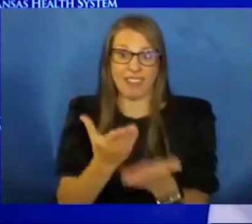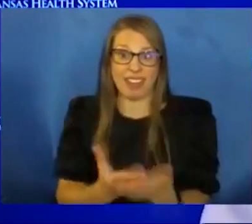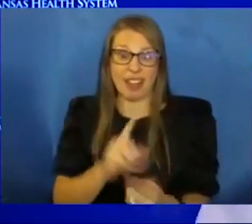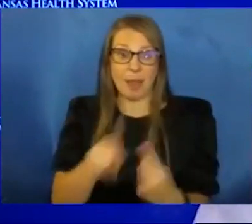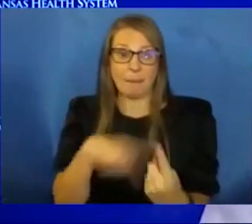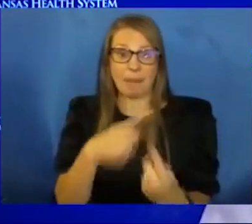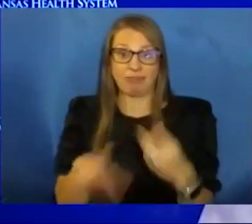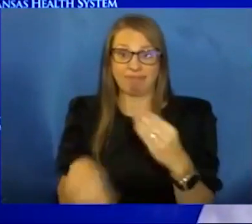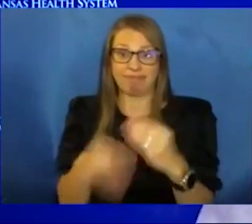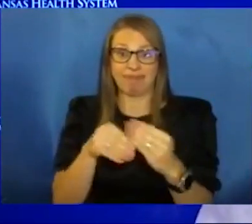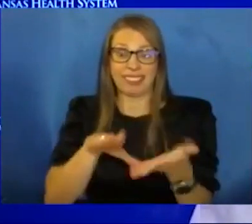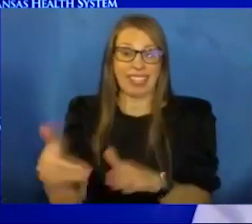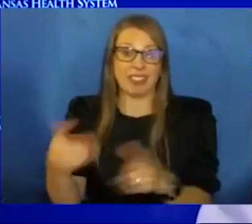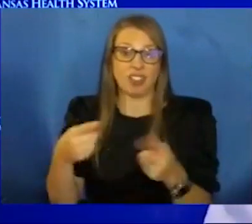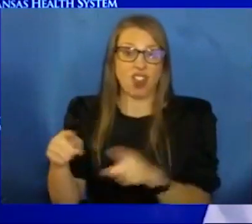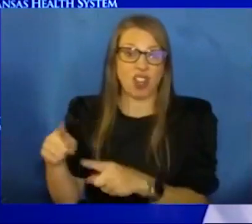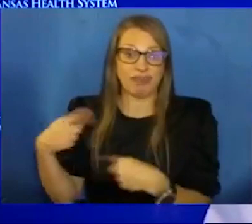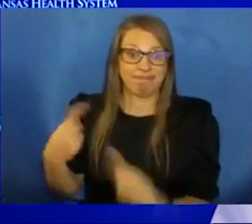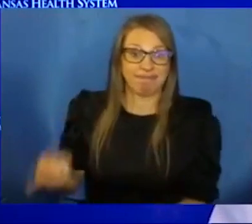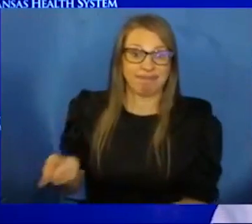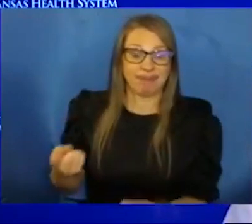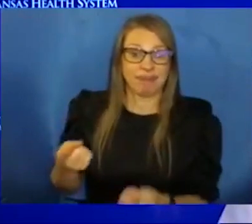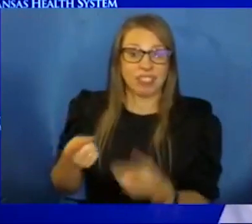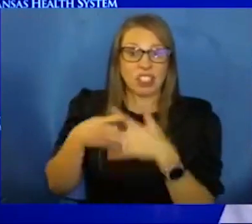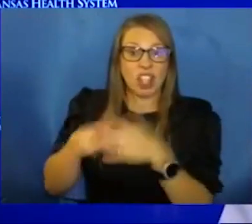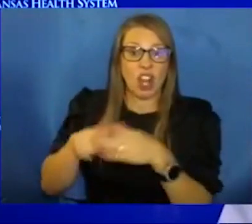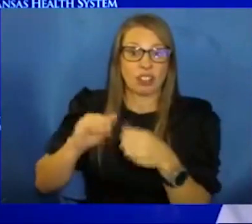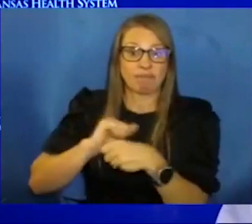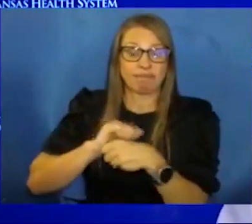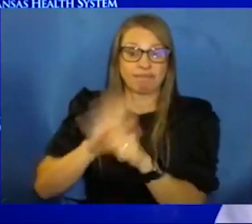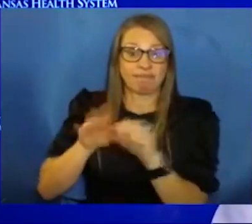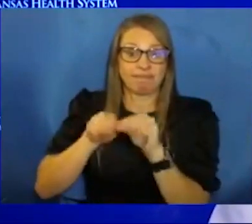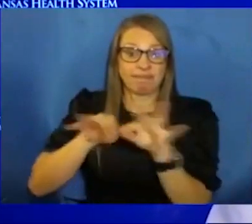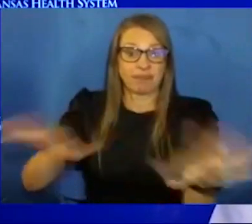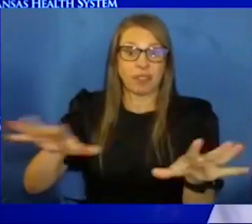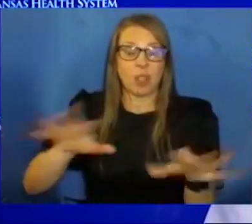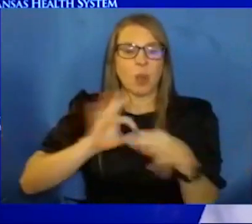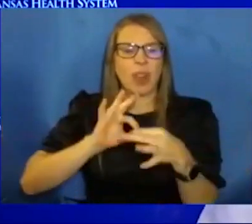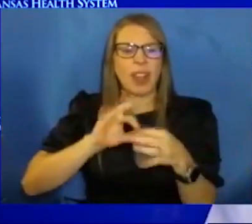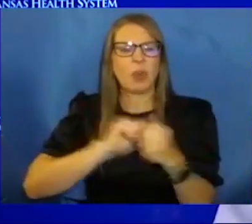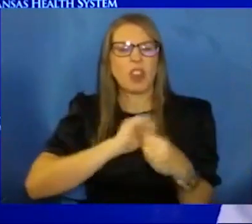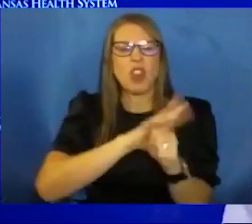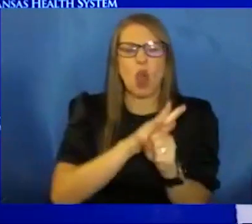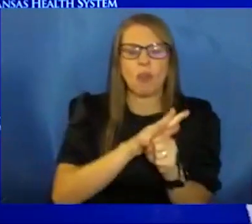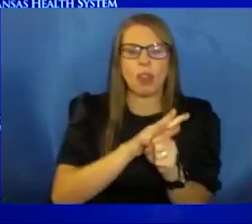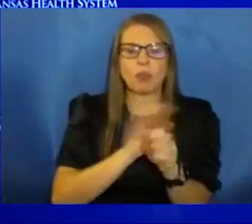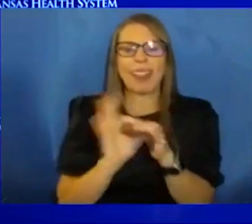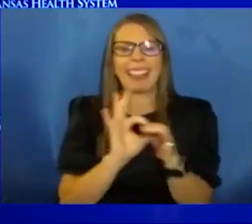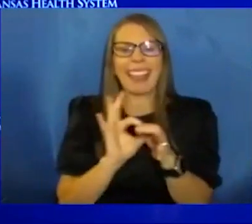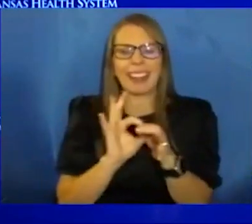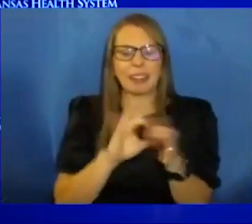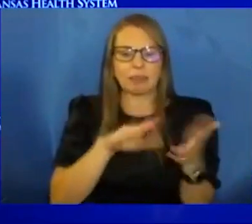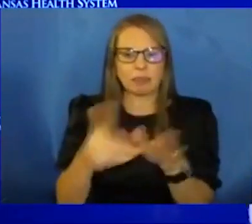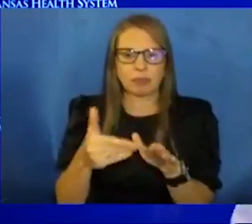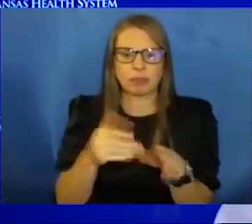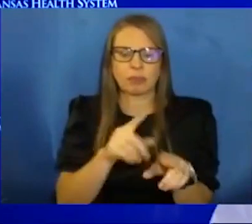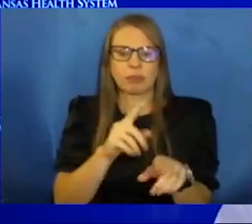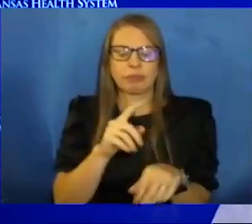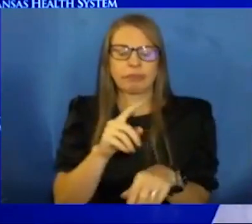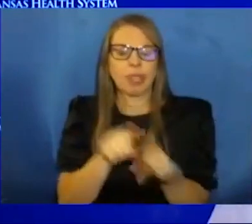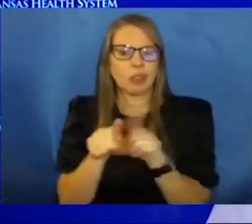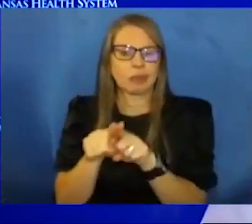we don't want that, and it's not being overblown. Dr. Hawkinson, what are your thoughts that people think this might be overblown? Yeah. I mean, I think that we have very